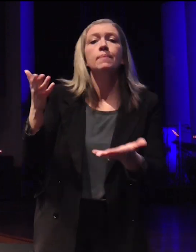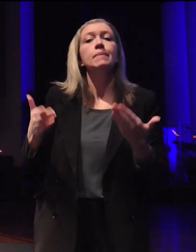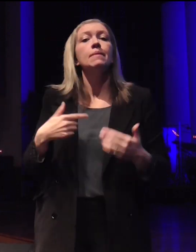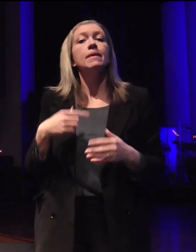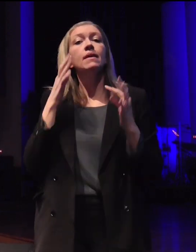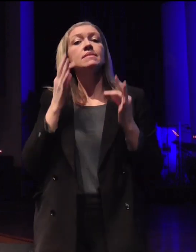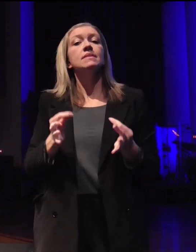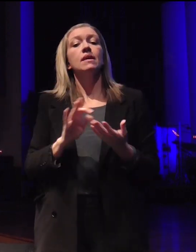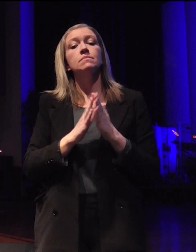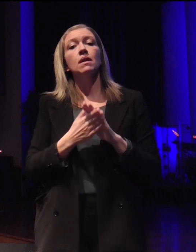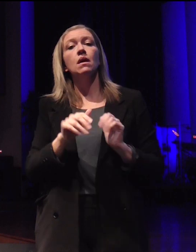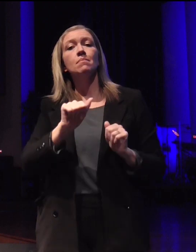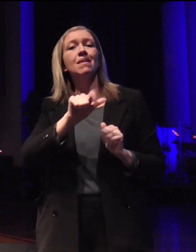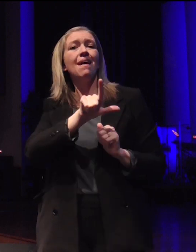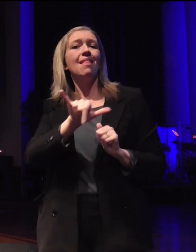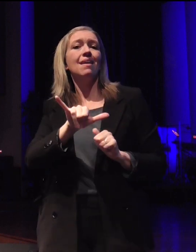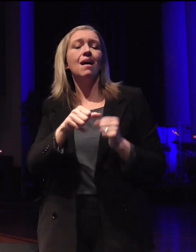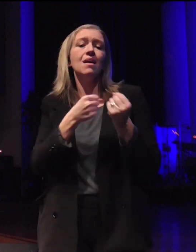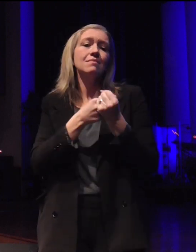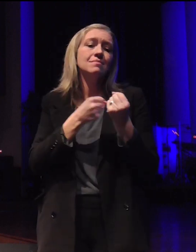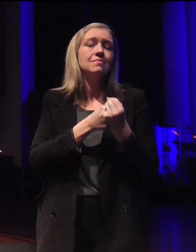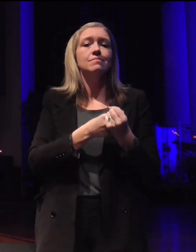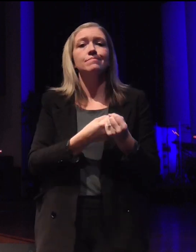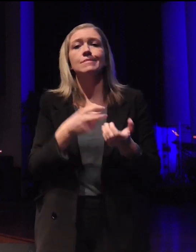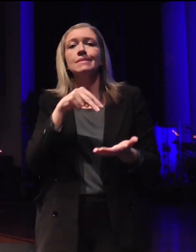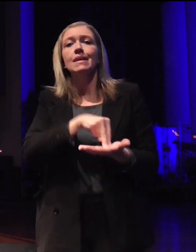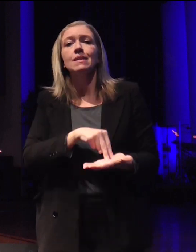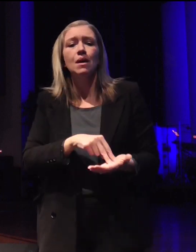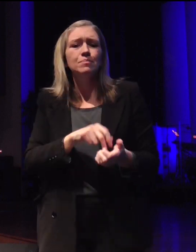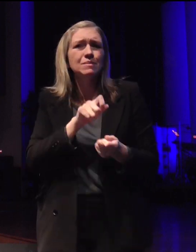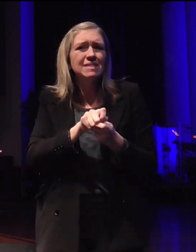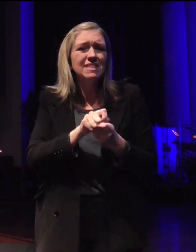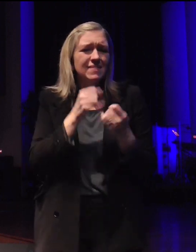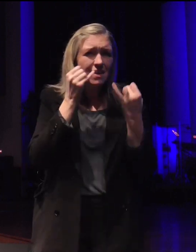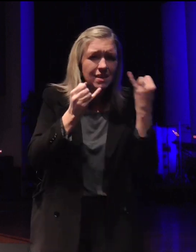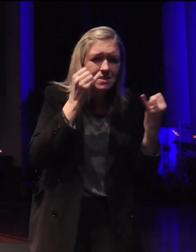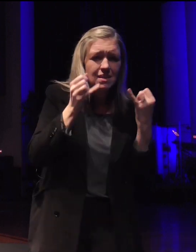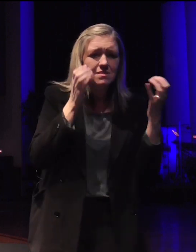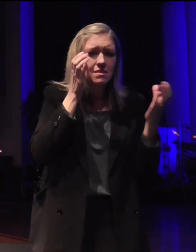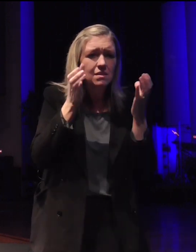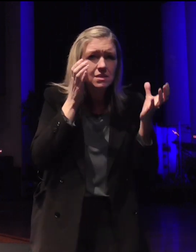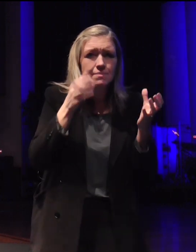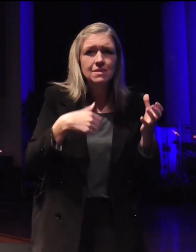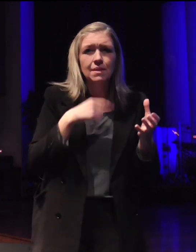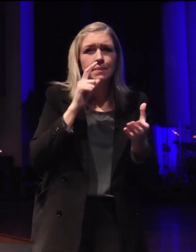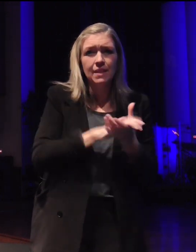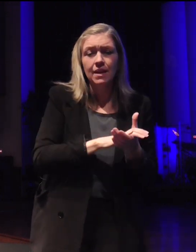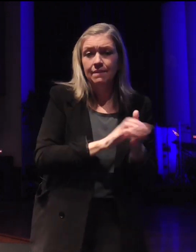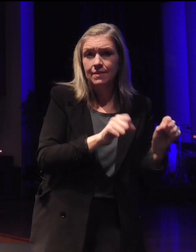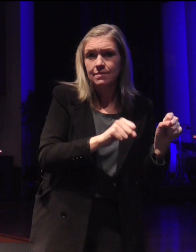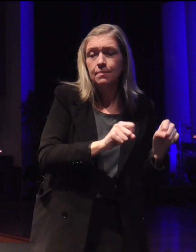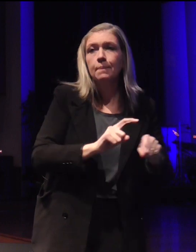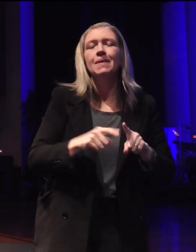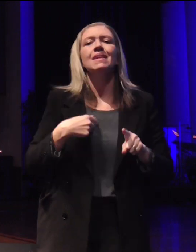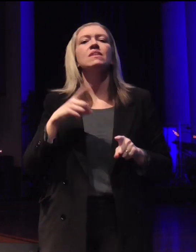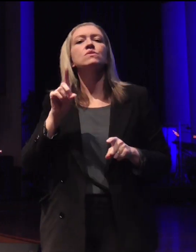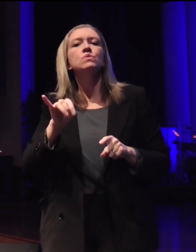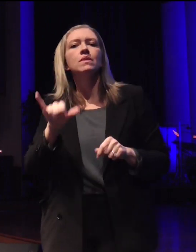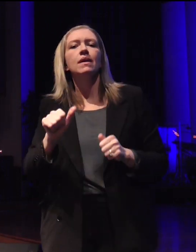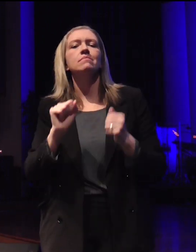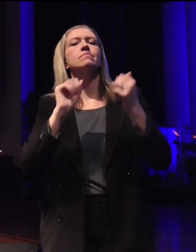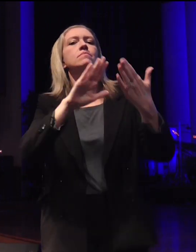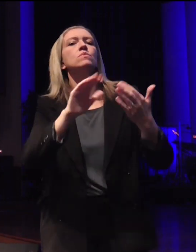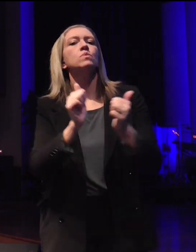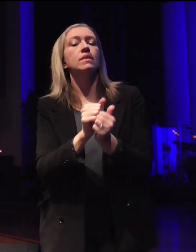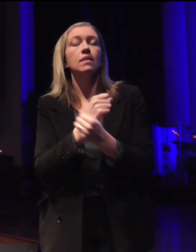an ally or take a stand in certain ways for ideas and concepts that I believe in, but I do it with love